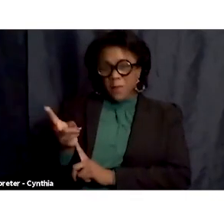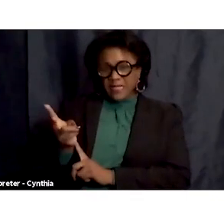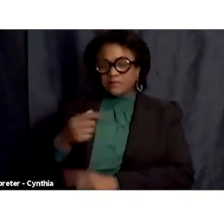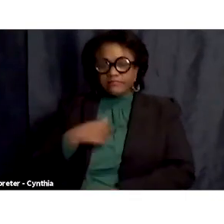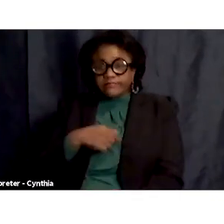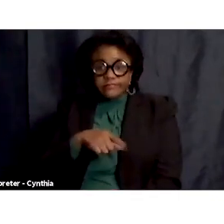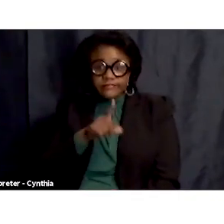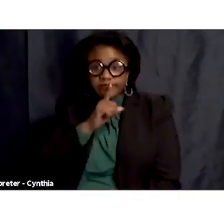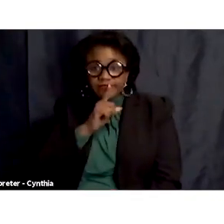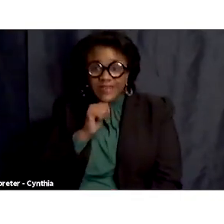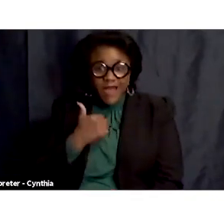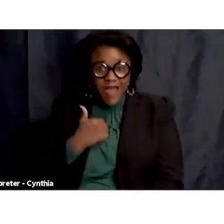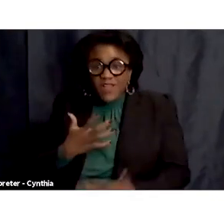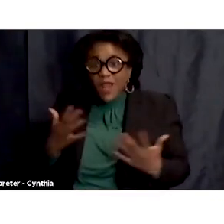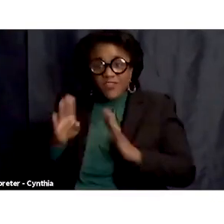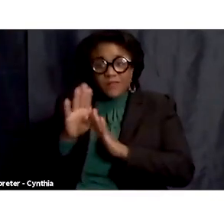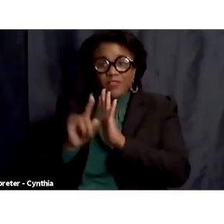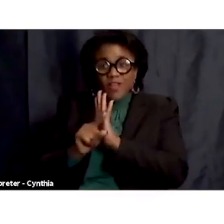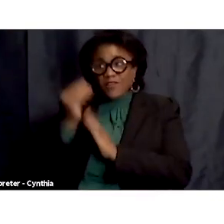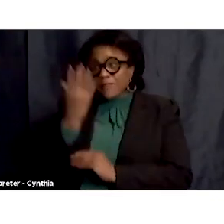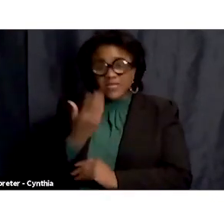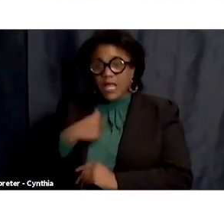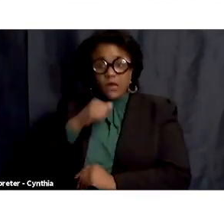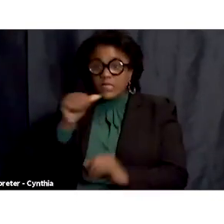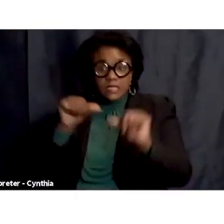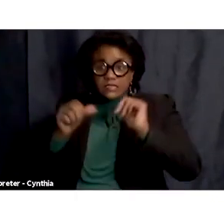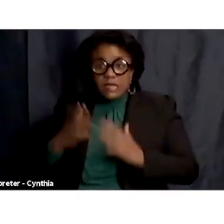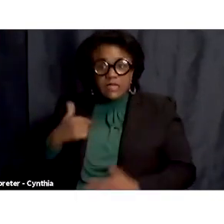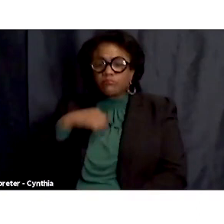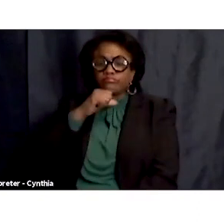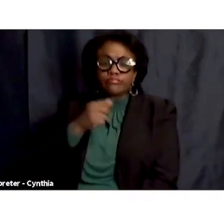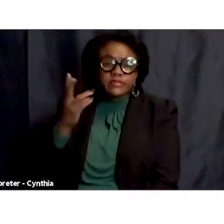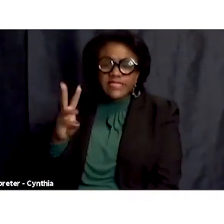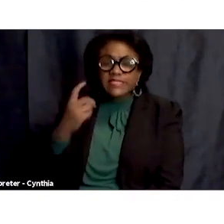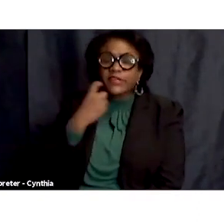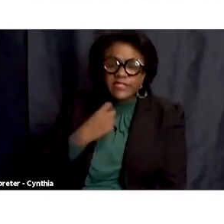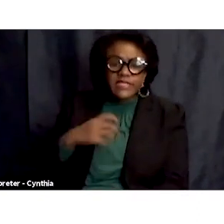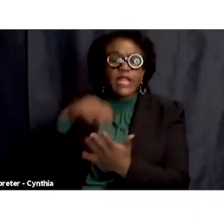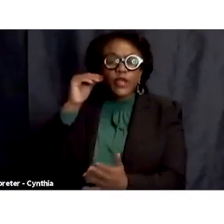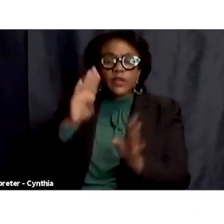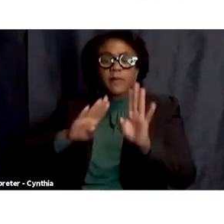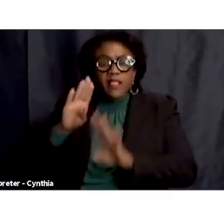have a lot of background information. I wasn't a scientist. I was 16 years old and just learning biology, but I knew it